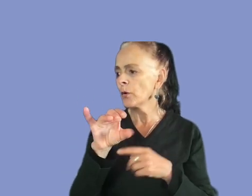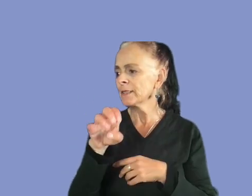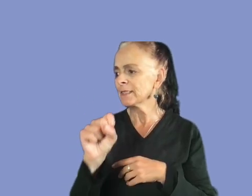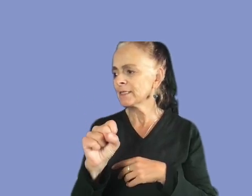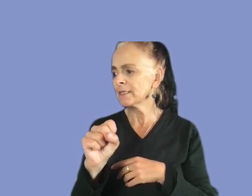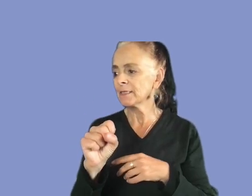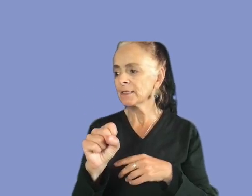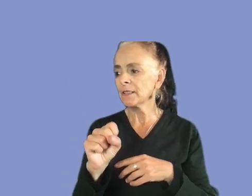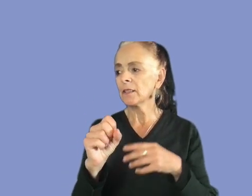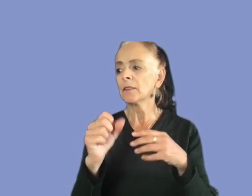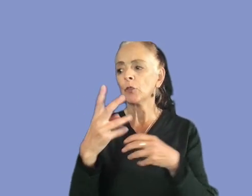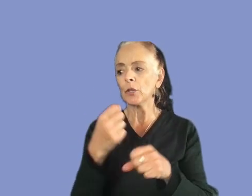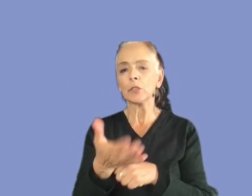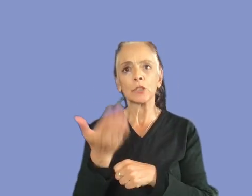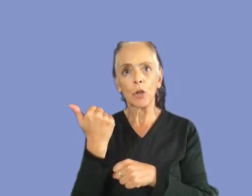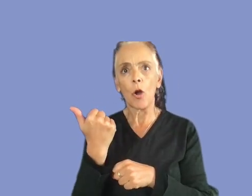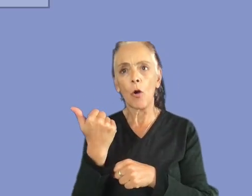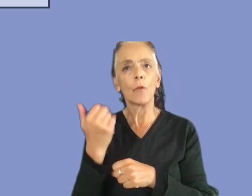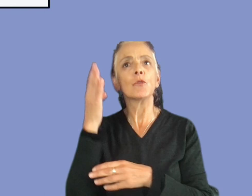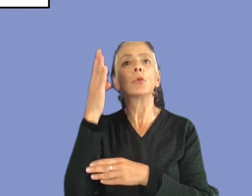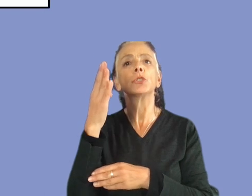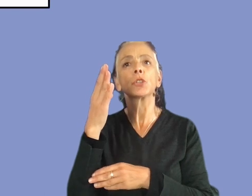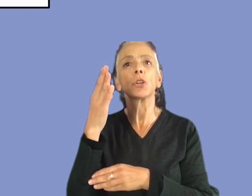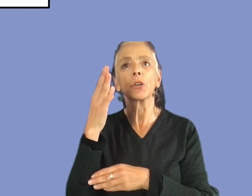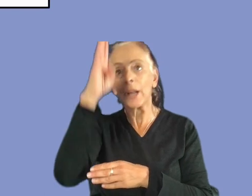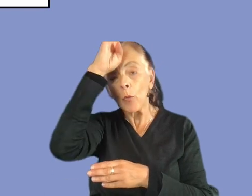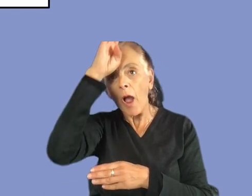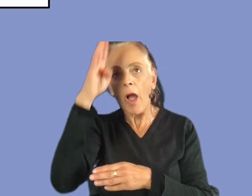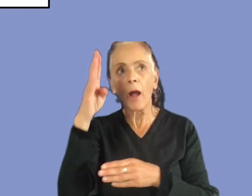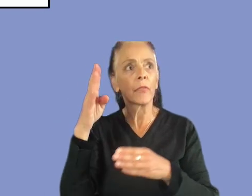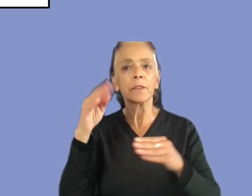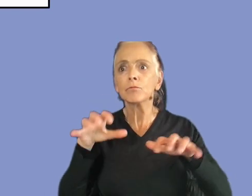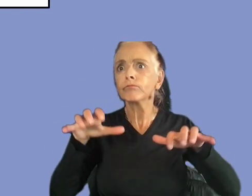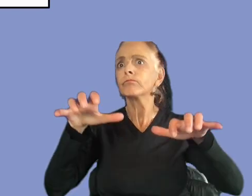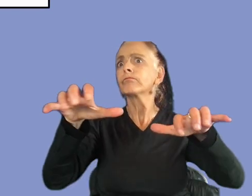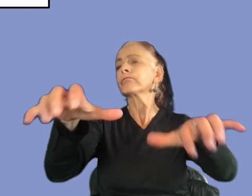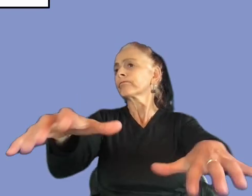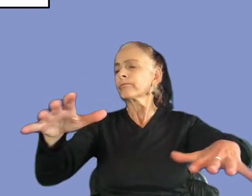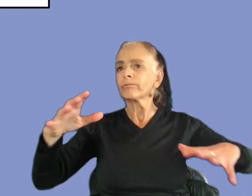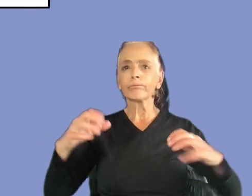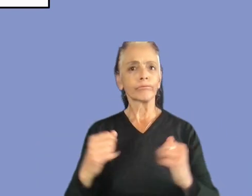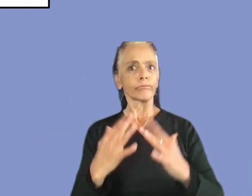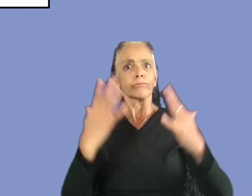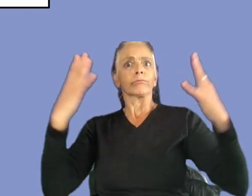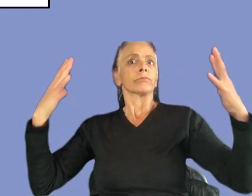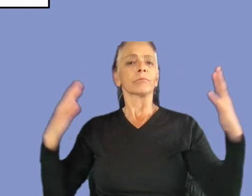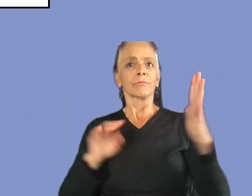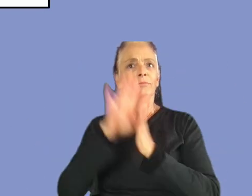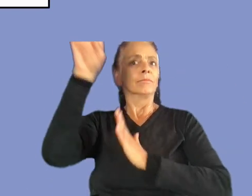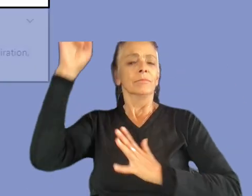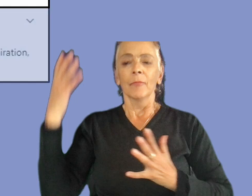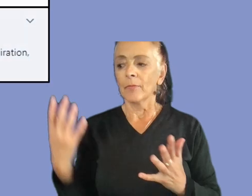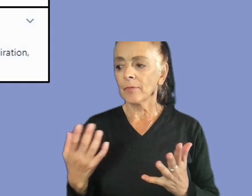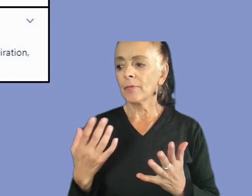that was flourishing. He shared this news with his Iraqi Canadian coworker, who reacted emotionally. Now, in case